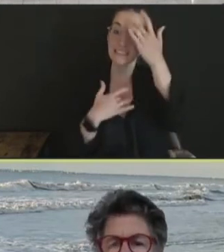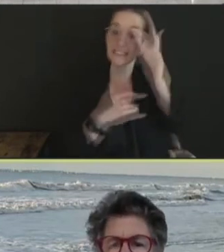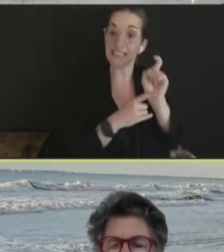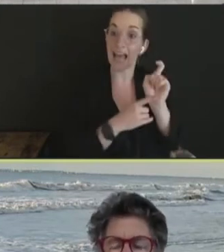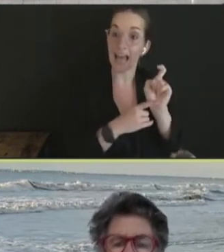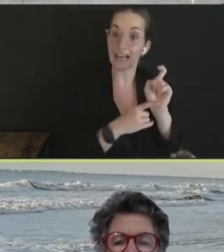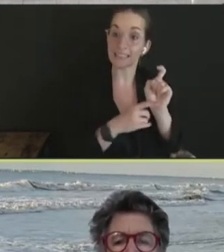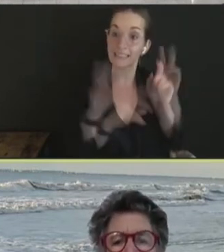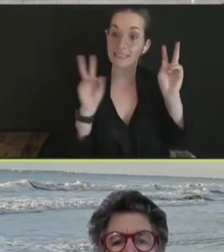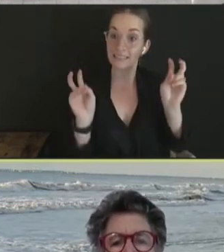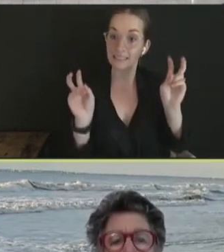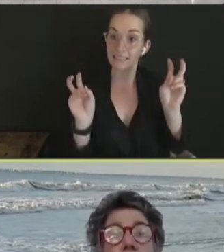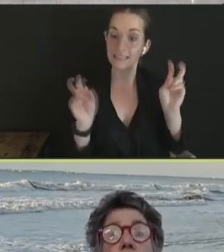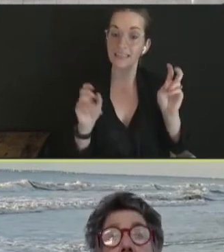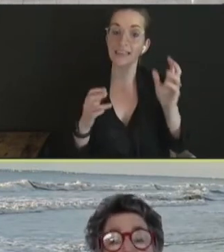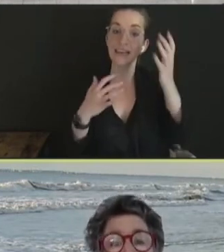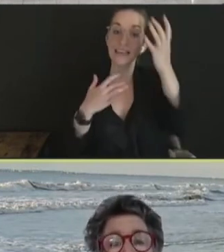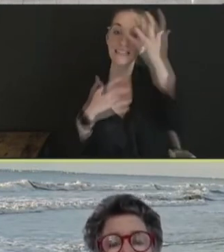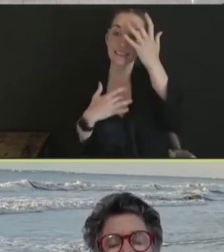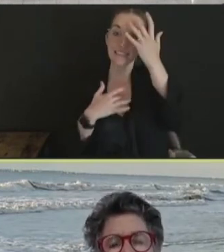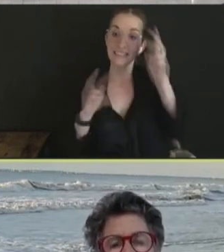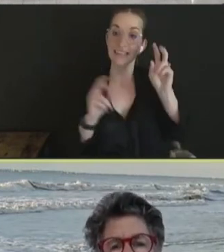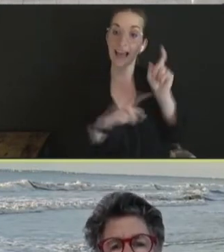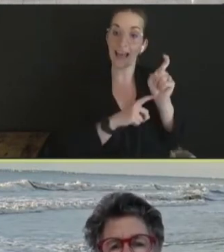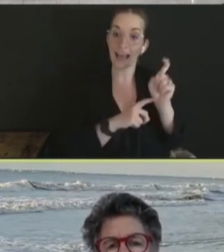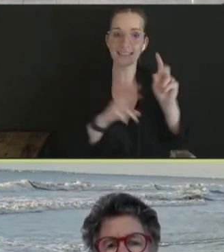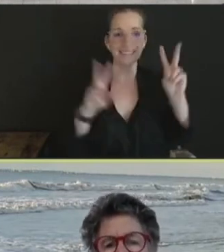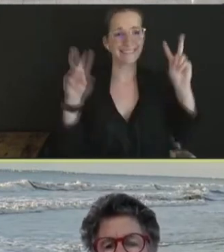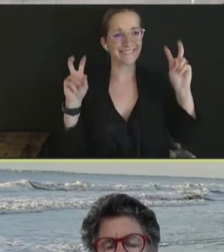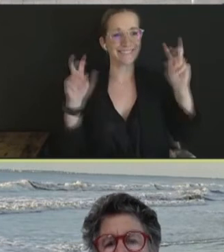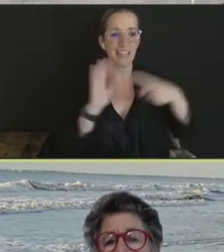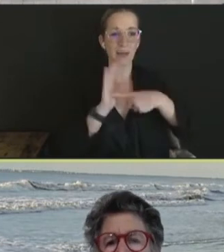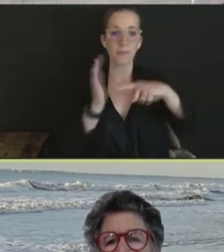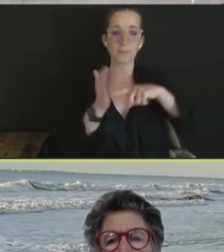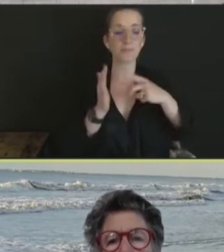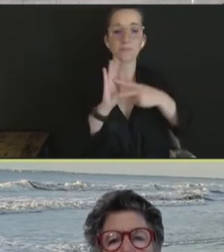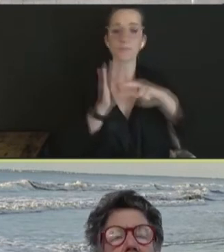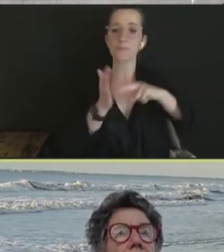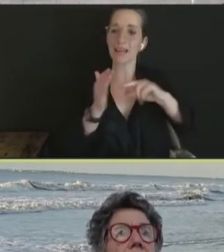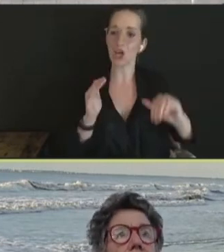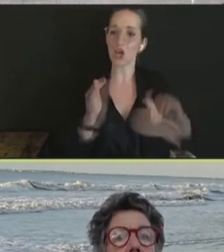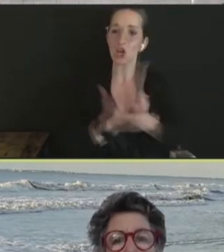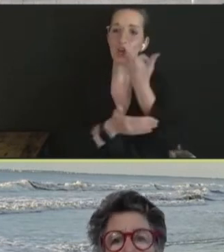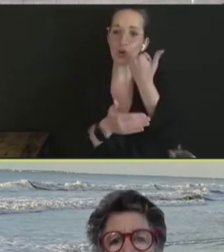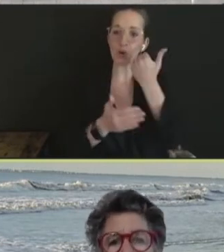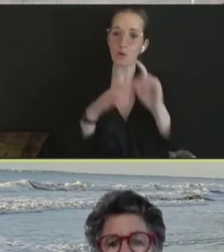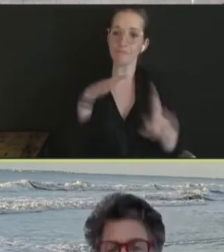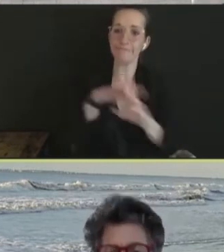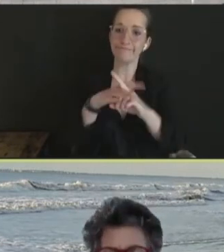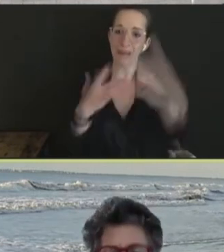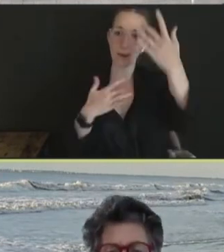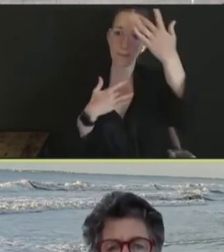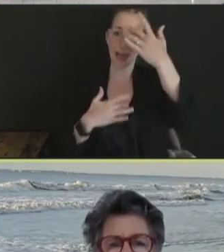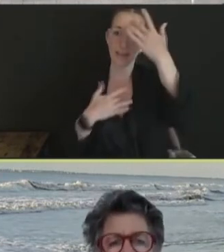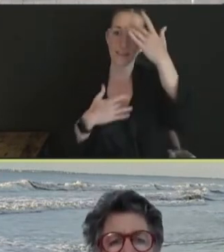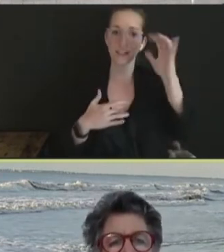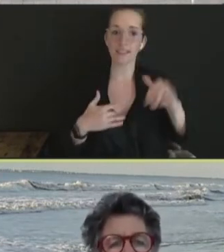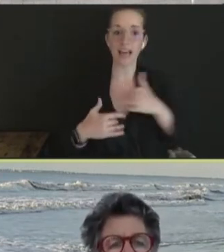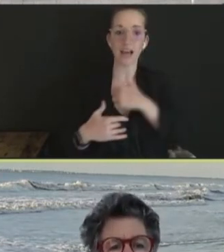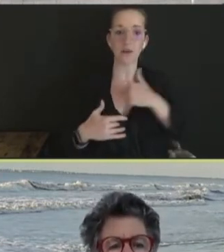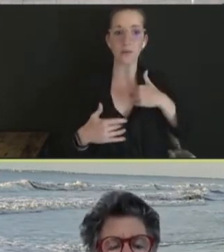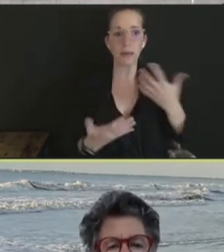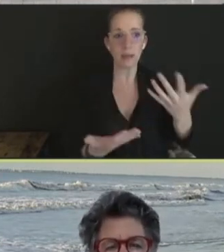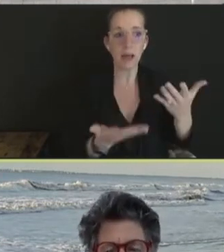disease X is, a new pathogen that shows up, maybe one that's not necessarily known to infect